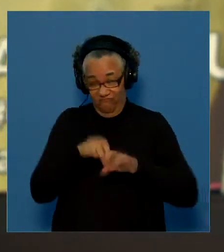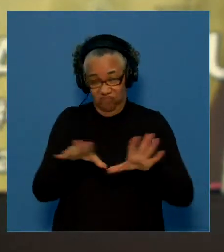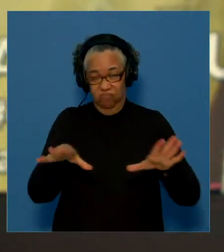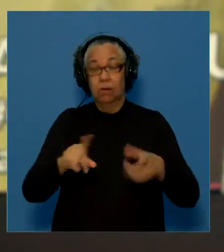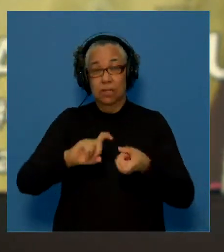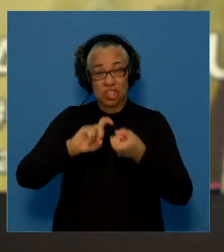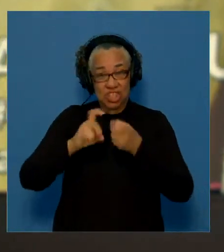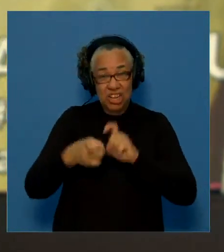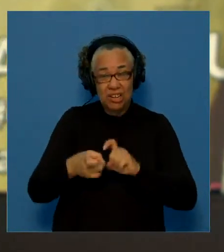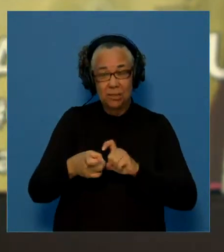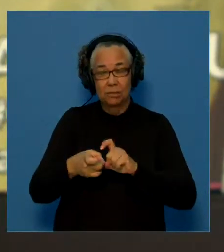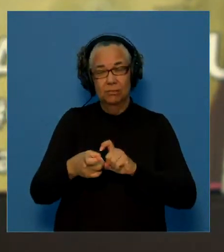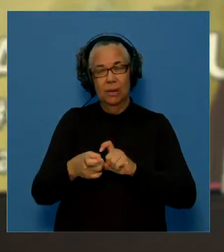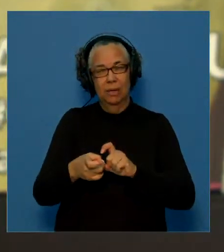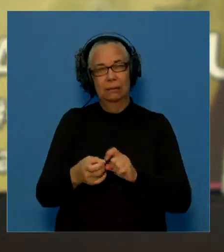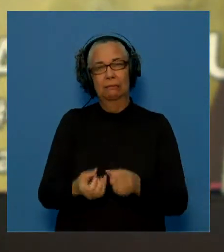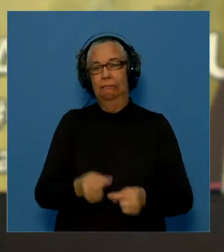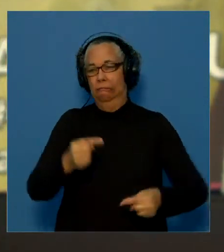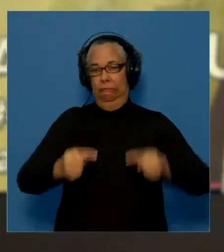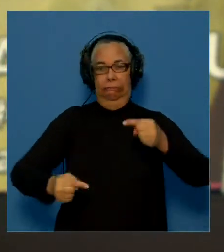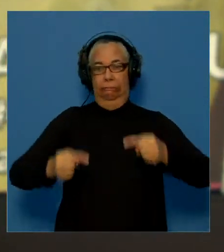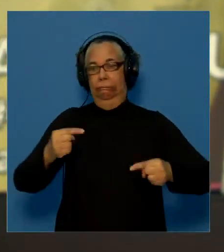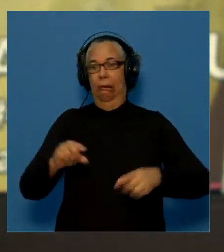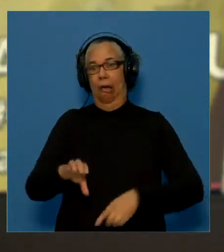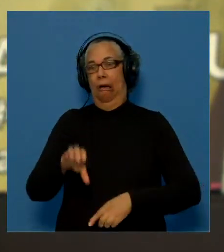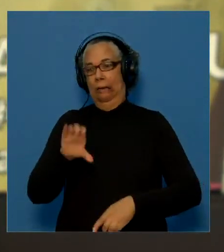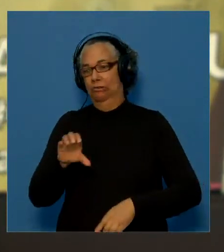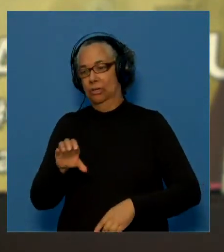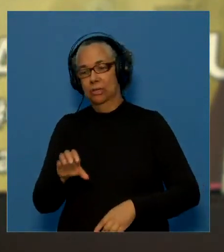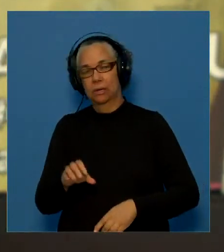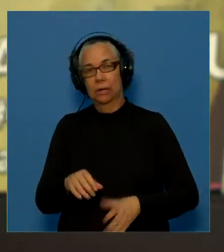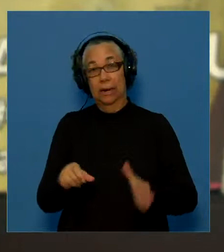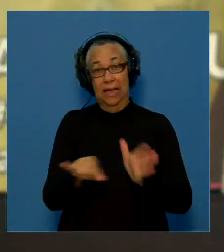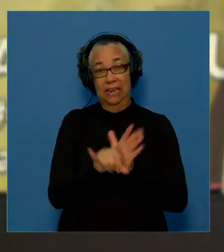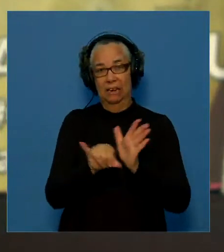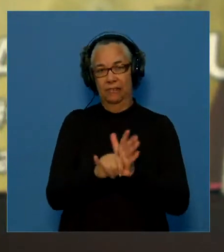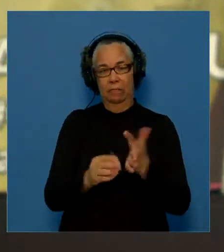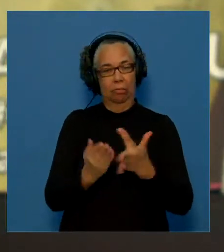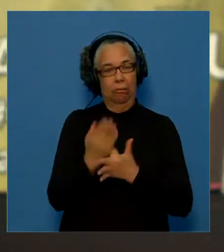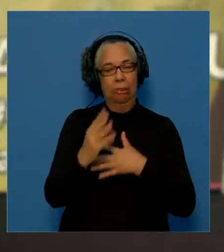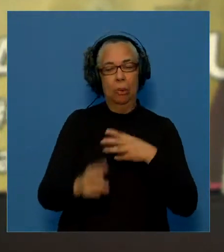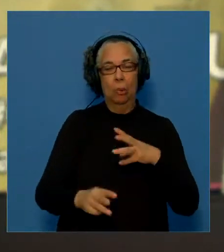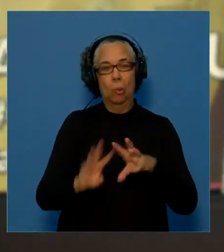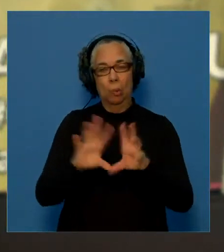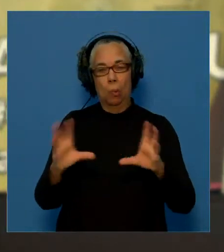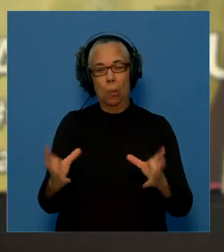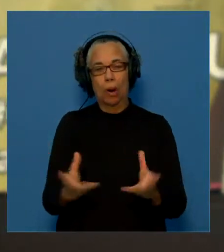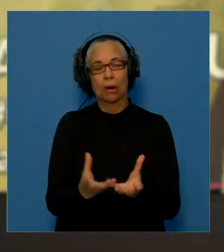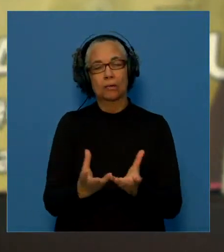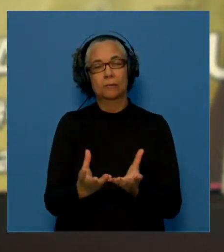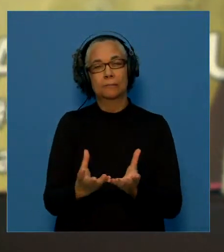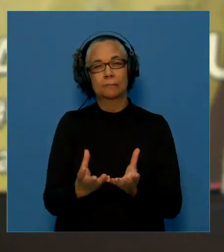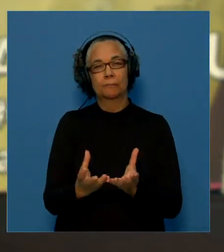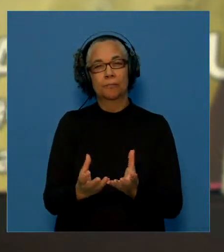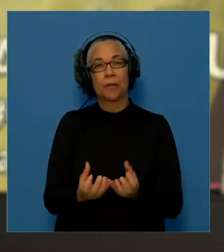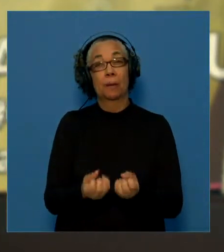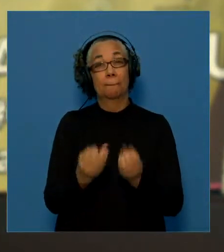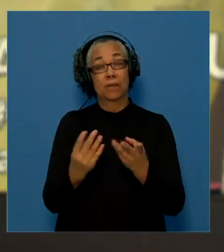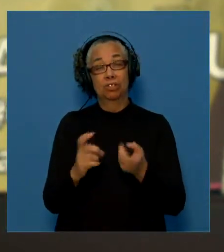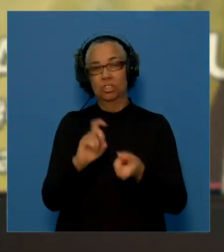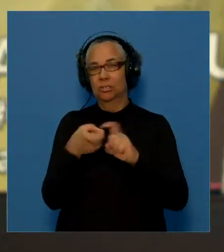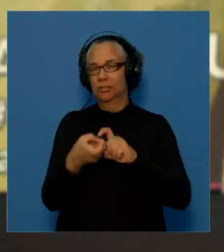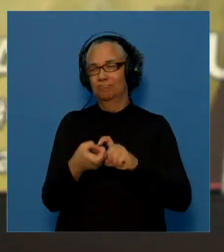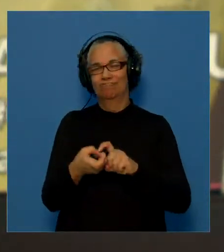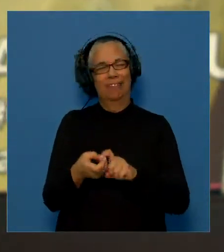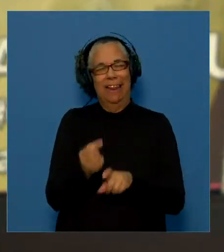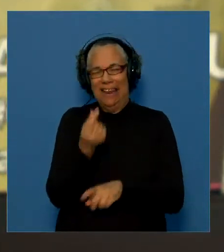so far been hundreds of variations of this virus identified worldwide. To date, most changes of this virus have had little to no